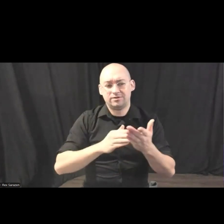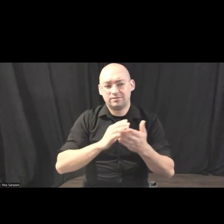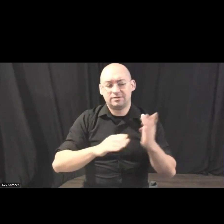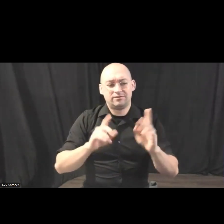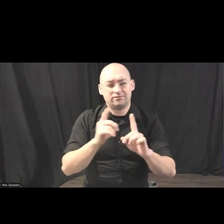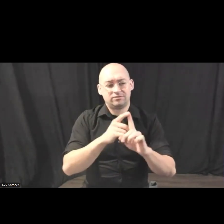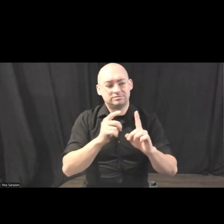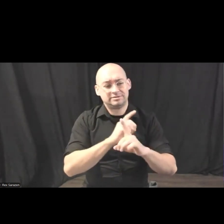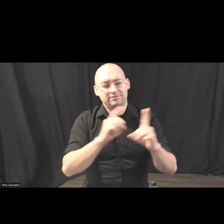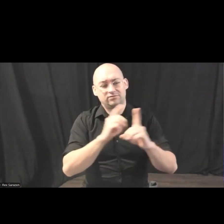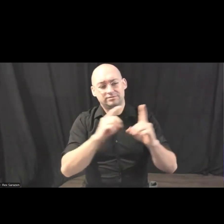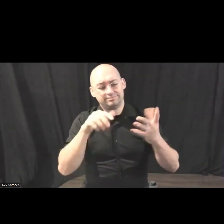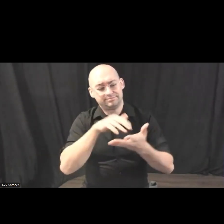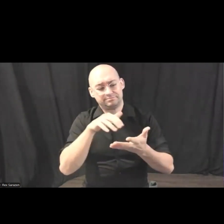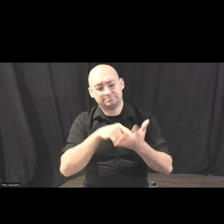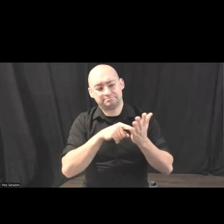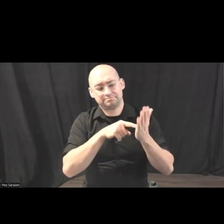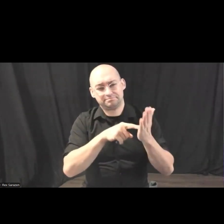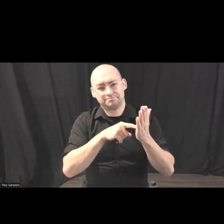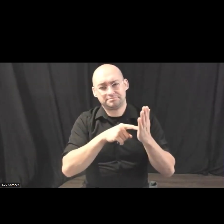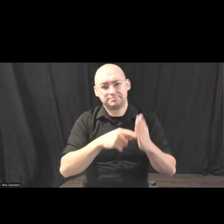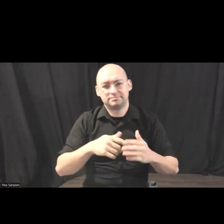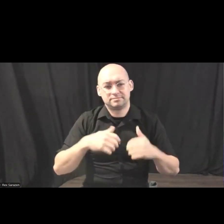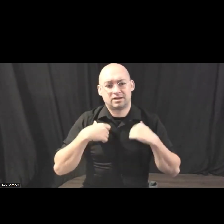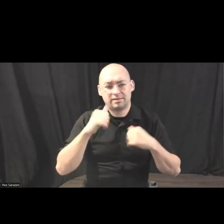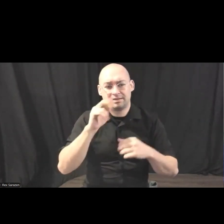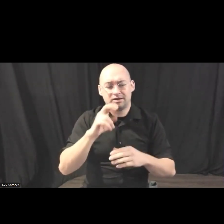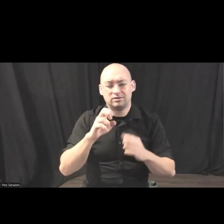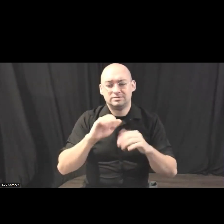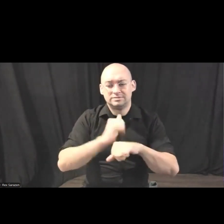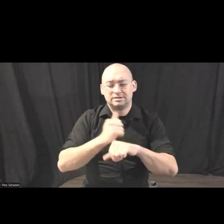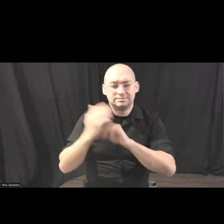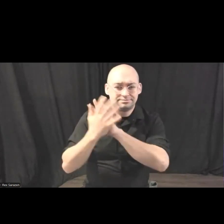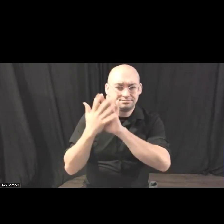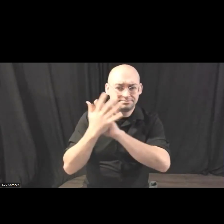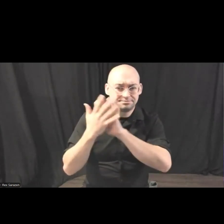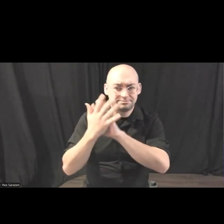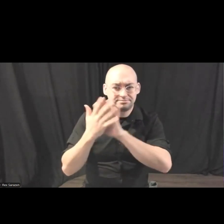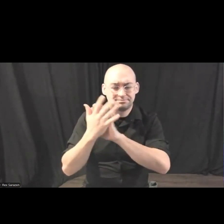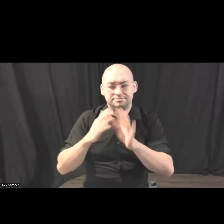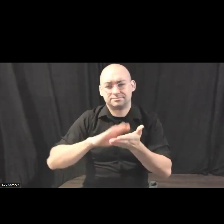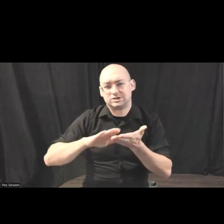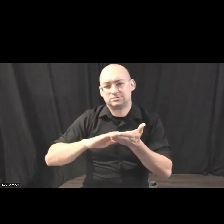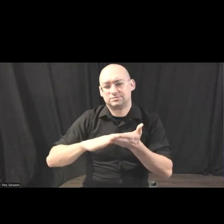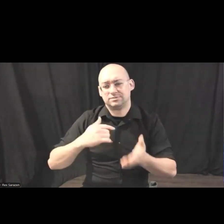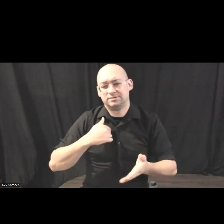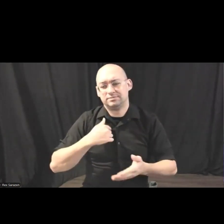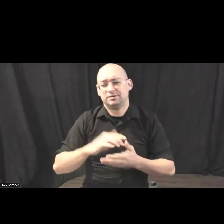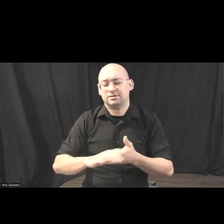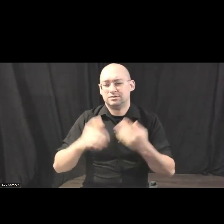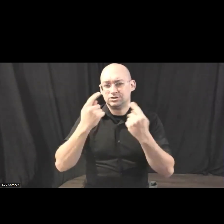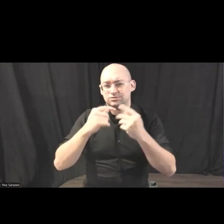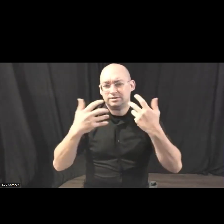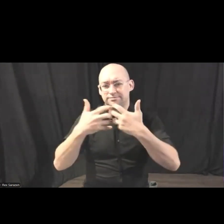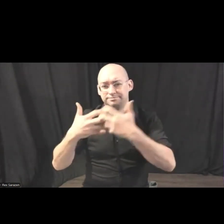setting types, whether they be built in senior care settings or skilled nursing facilities do, we are trying to do that matchmaking for where we